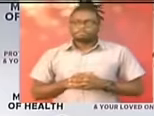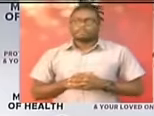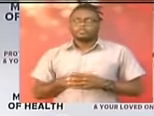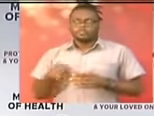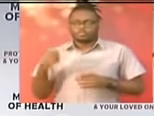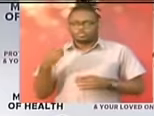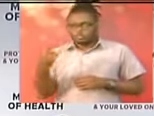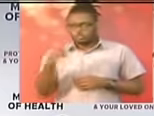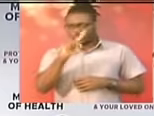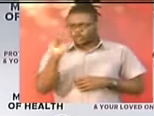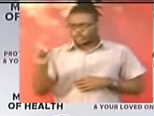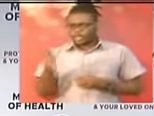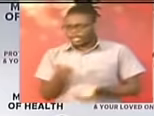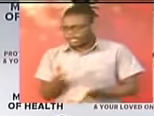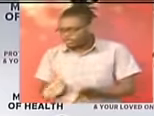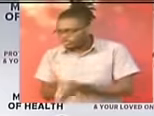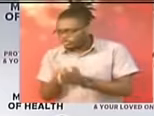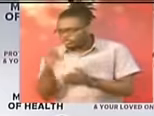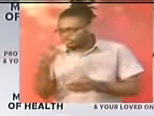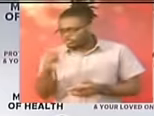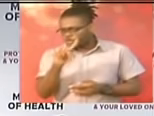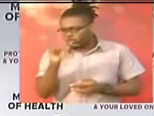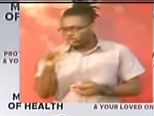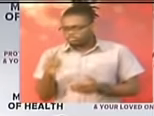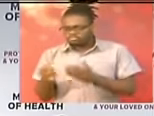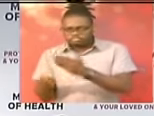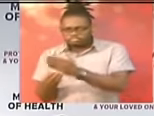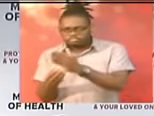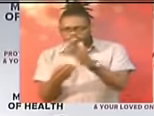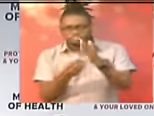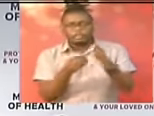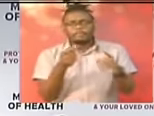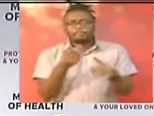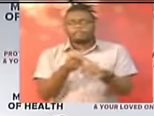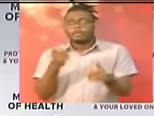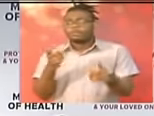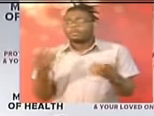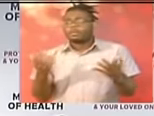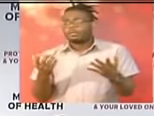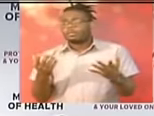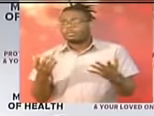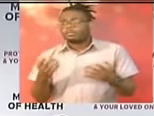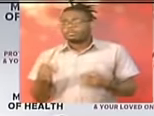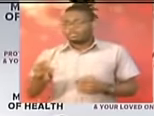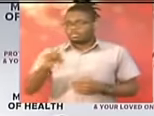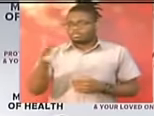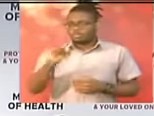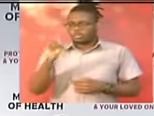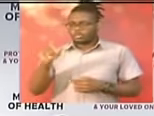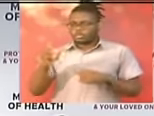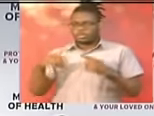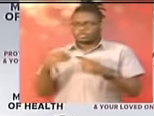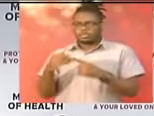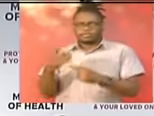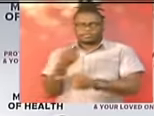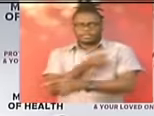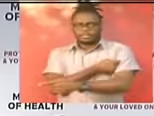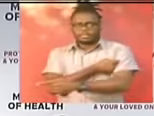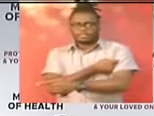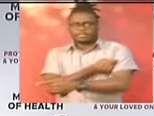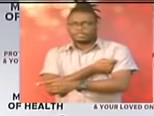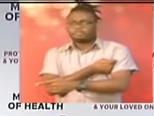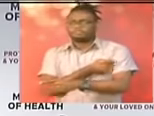a follow-up to the issue of vaccine hesitancy. How has the response been